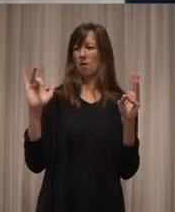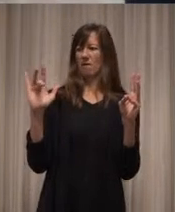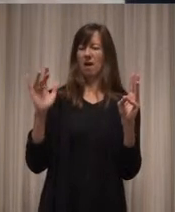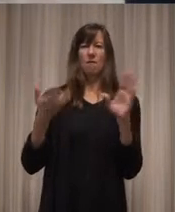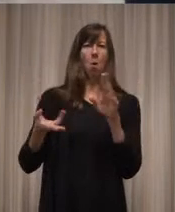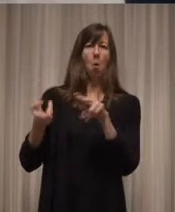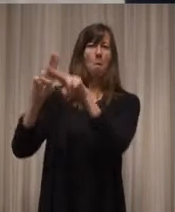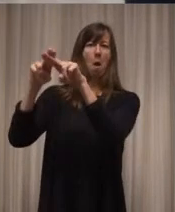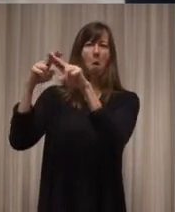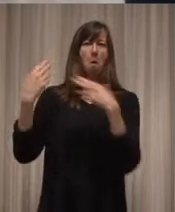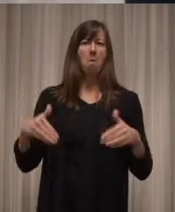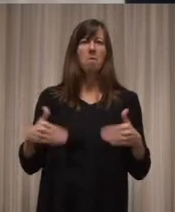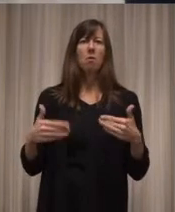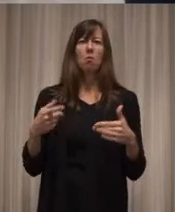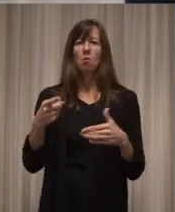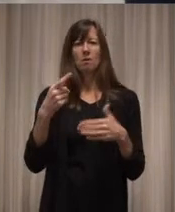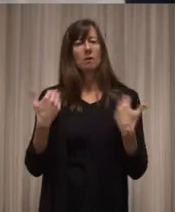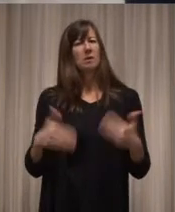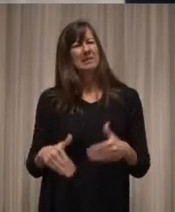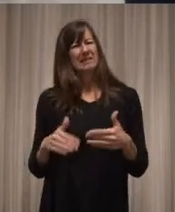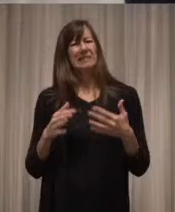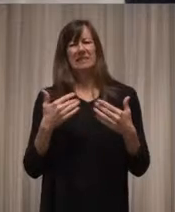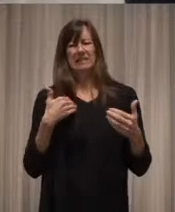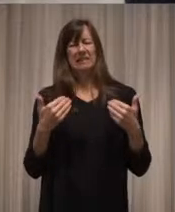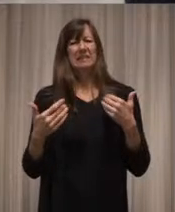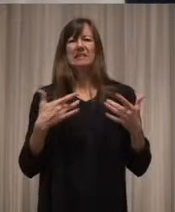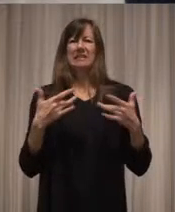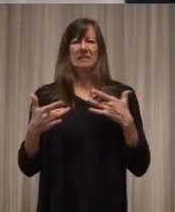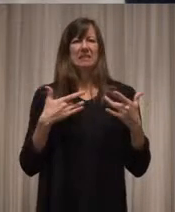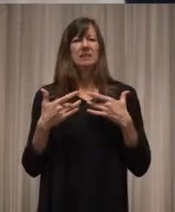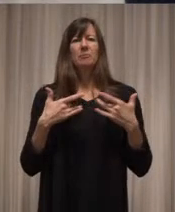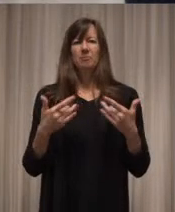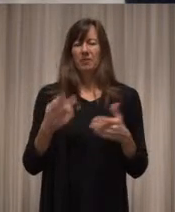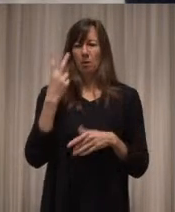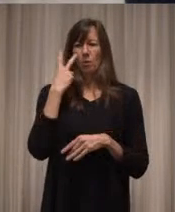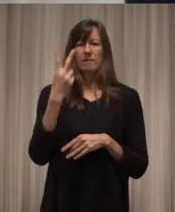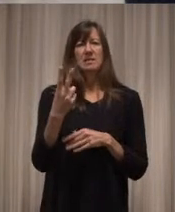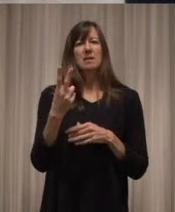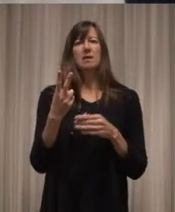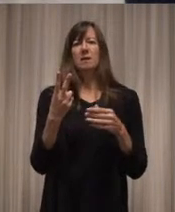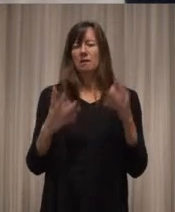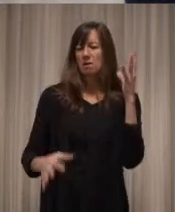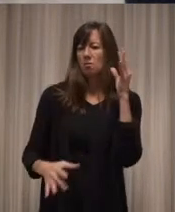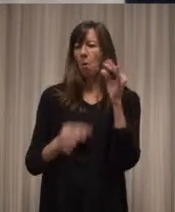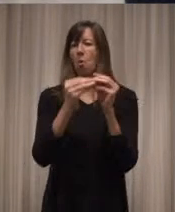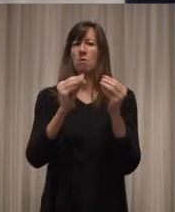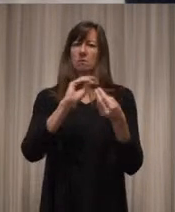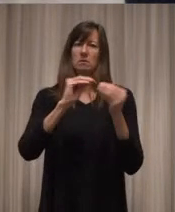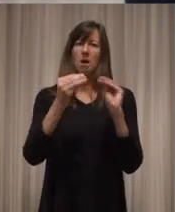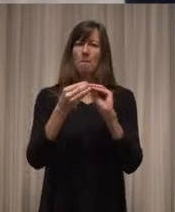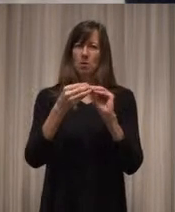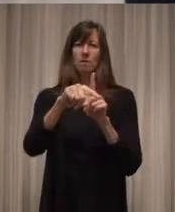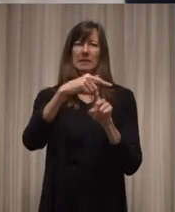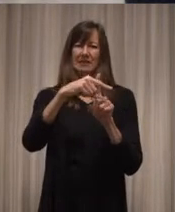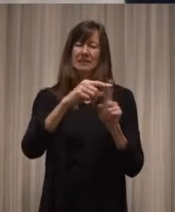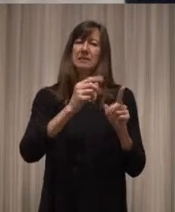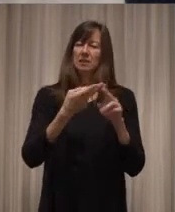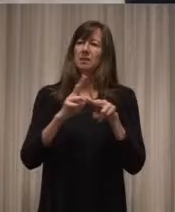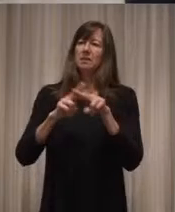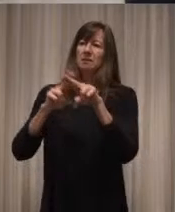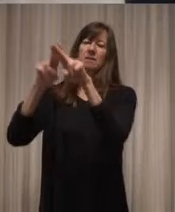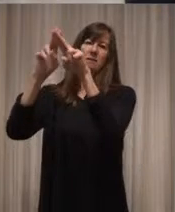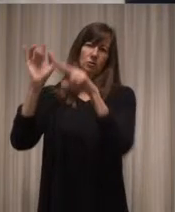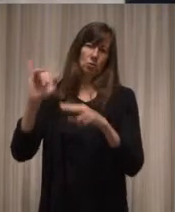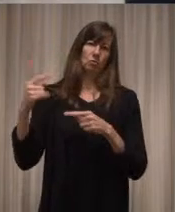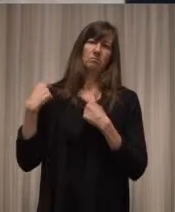anticipate, given that we've seen the total number of cases growing over the last few weeks. Diving in more